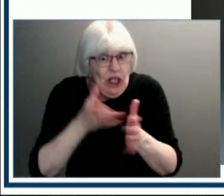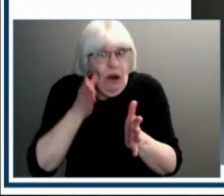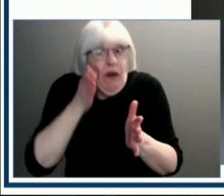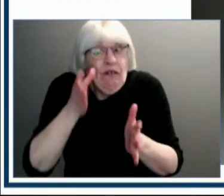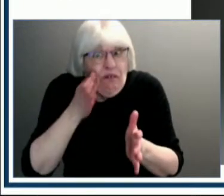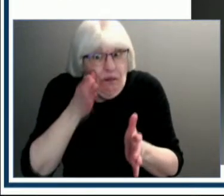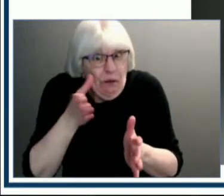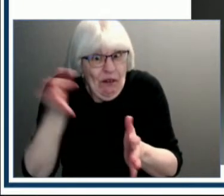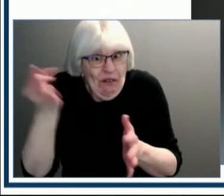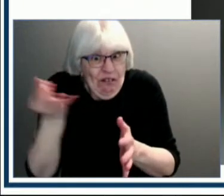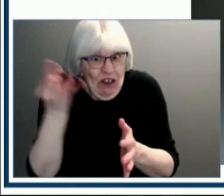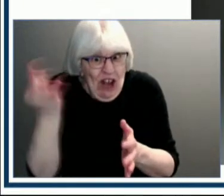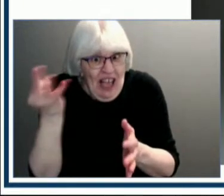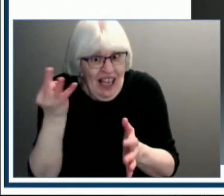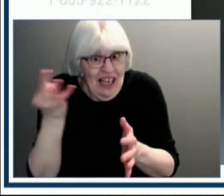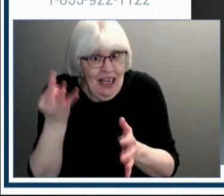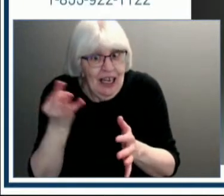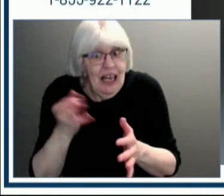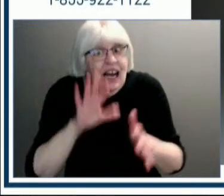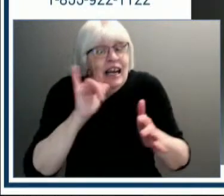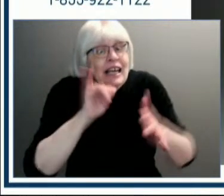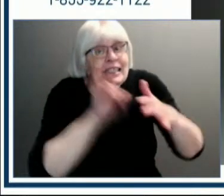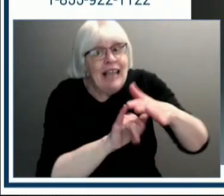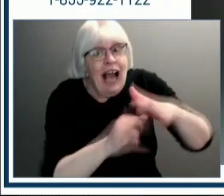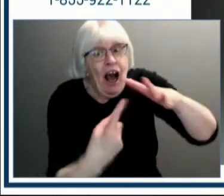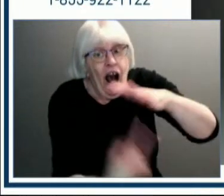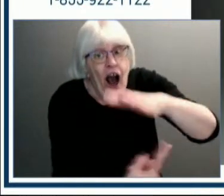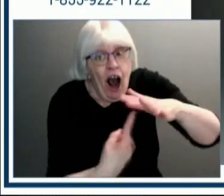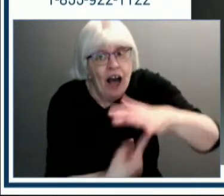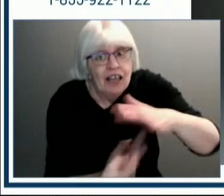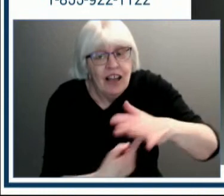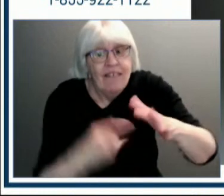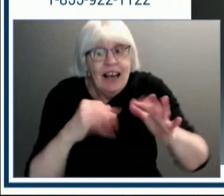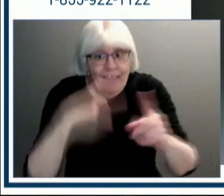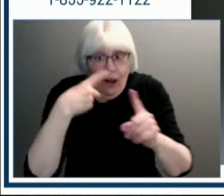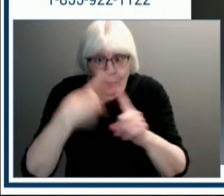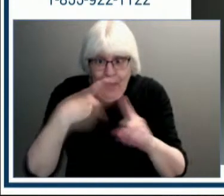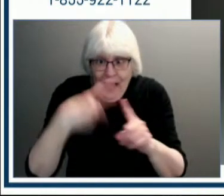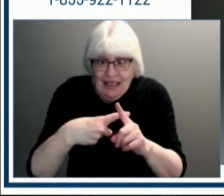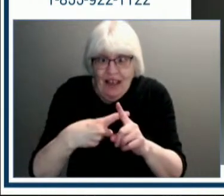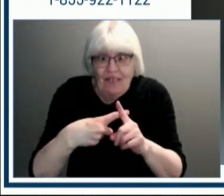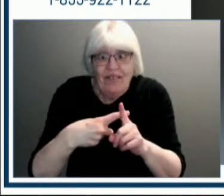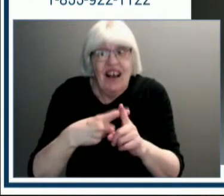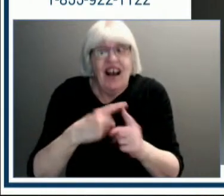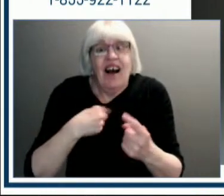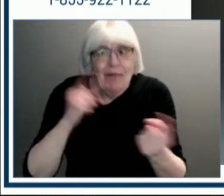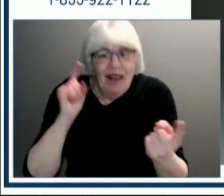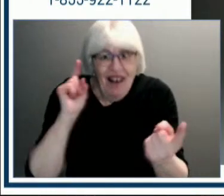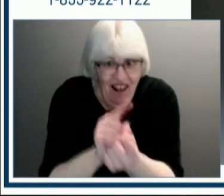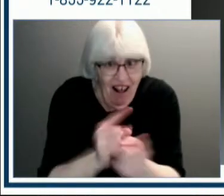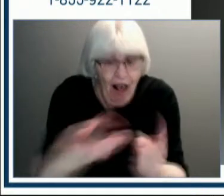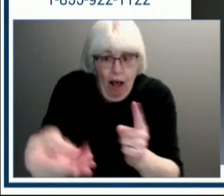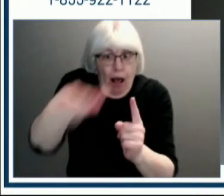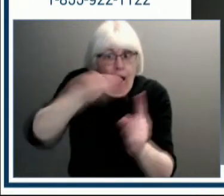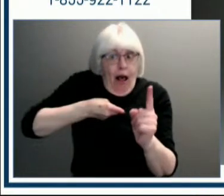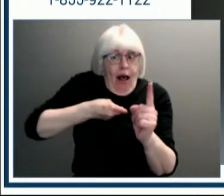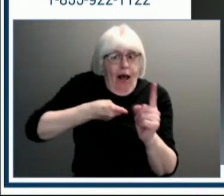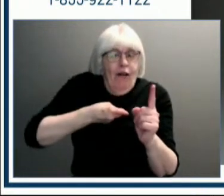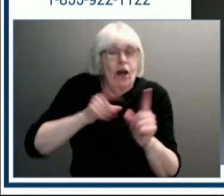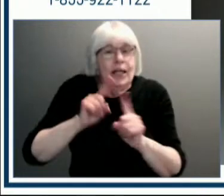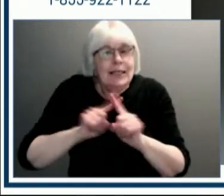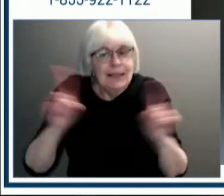the isolation period for positive cases and close contacts will be shortened. Evidence shows